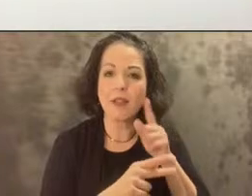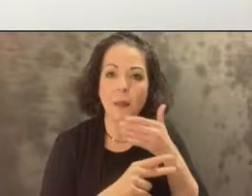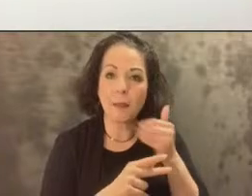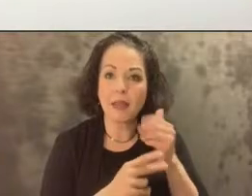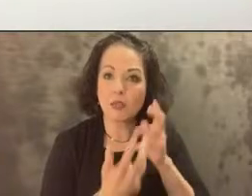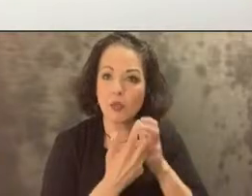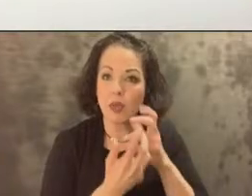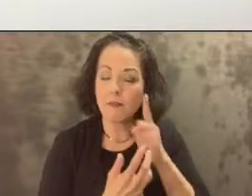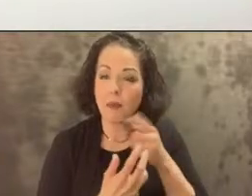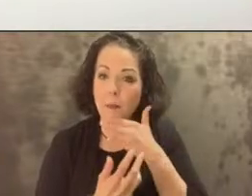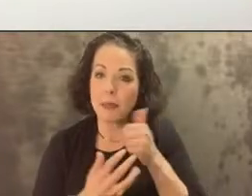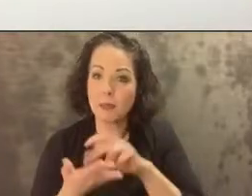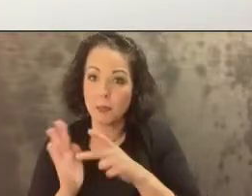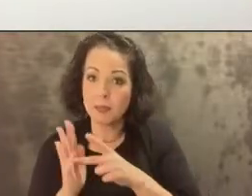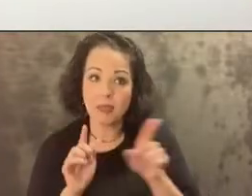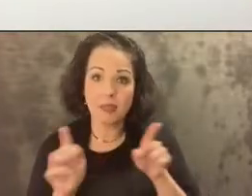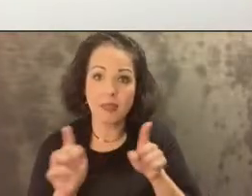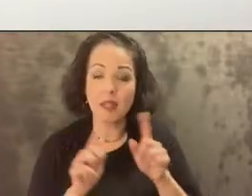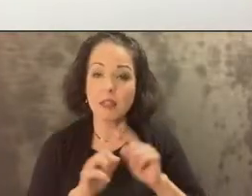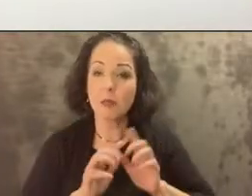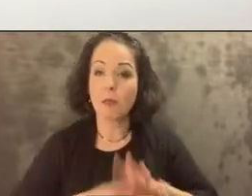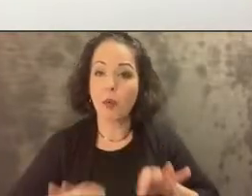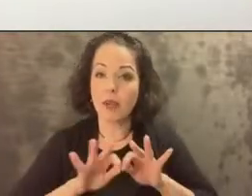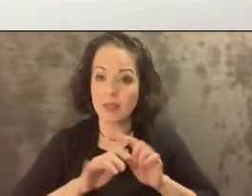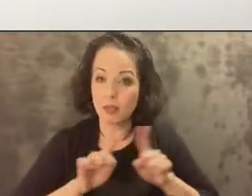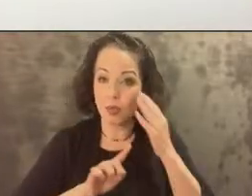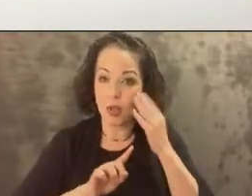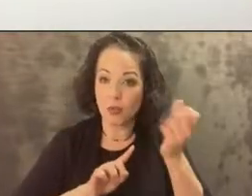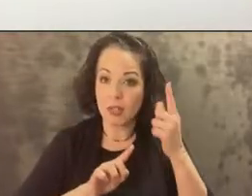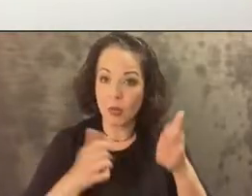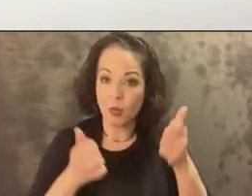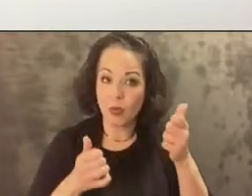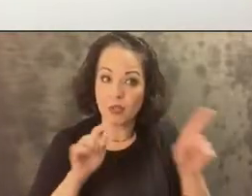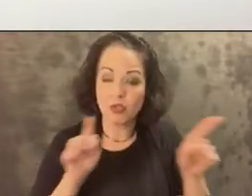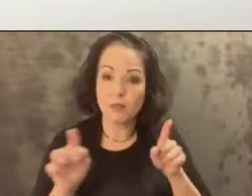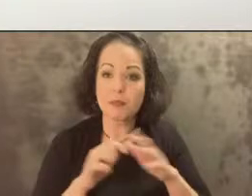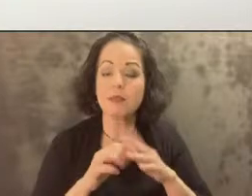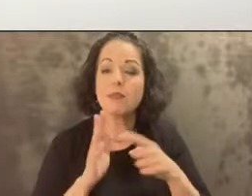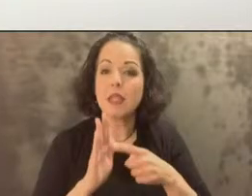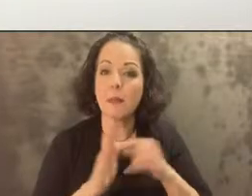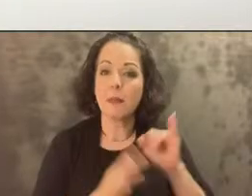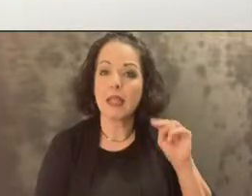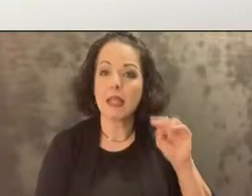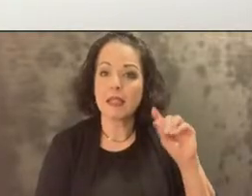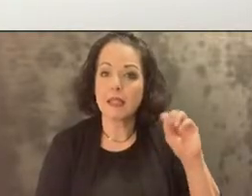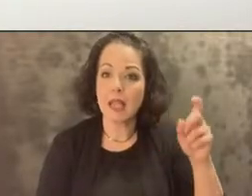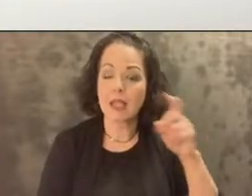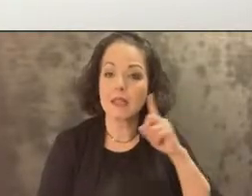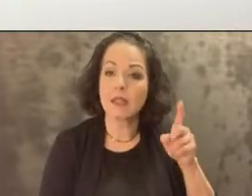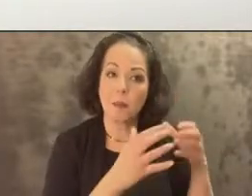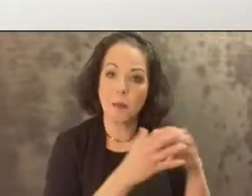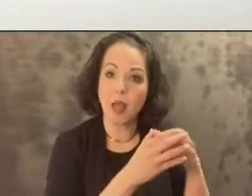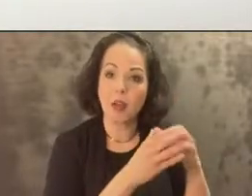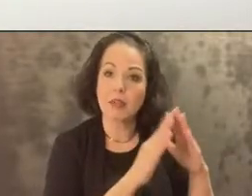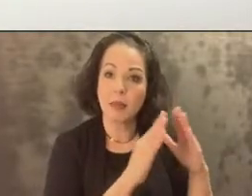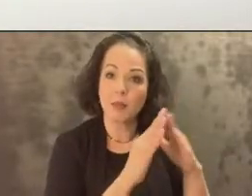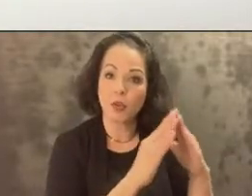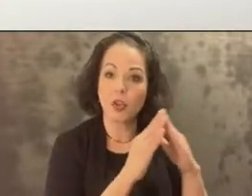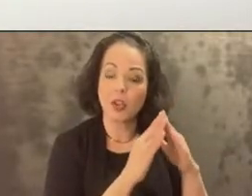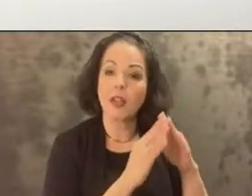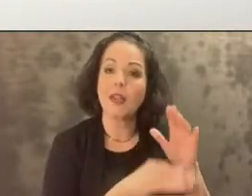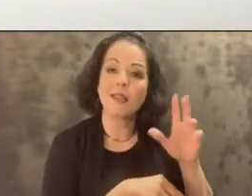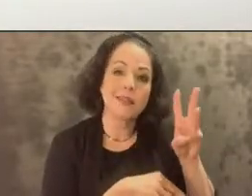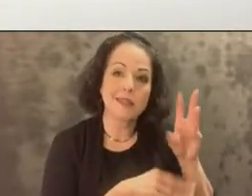as there are important differences between indices. For example, the air deprivation index operates at the block group or neighborhood level, 600 to 3,000